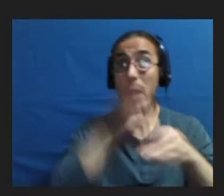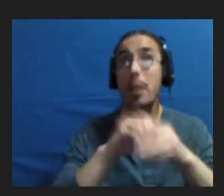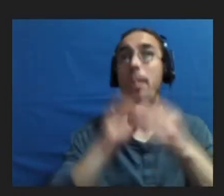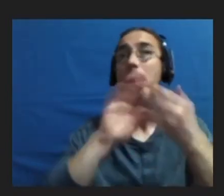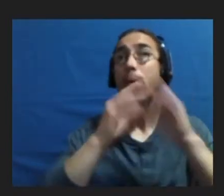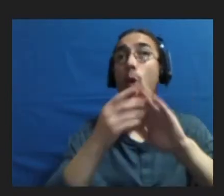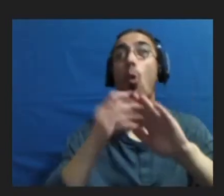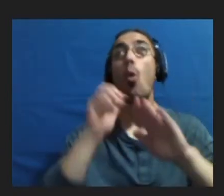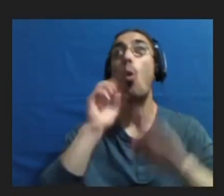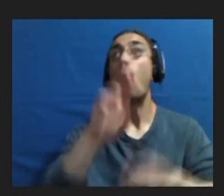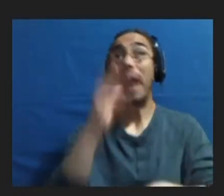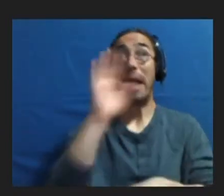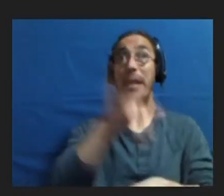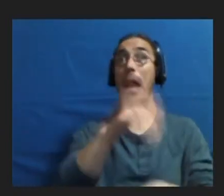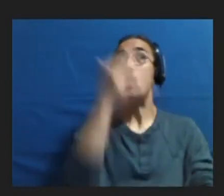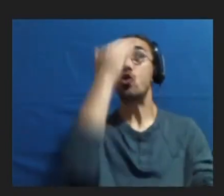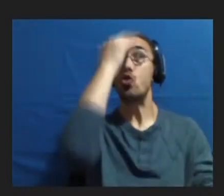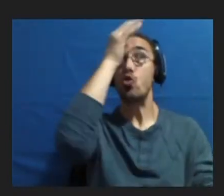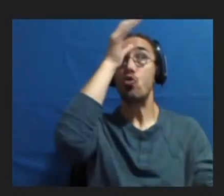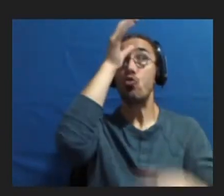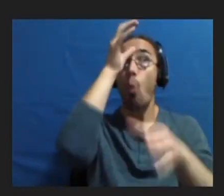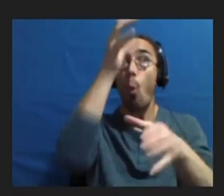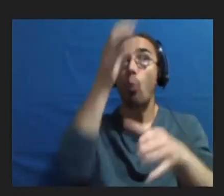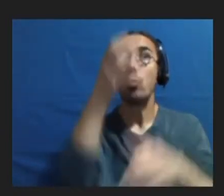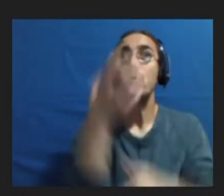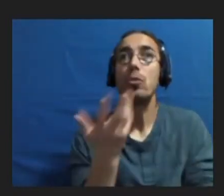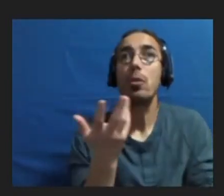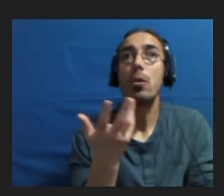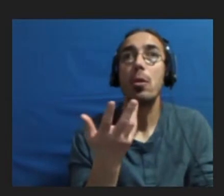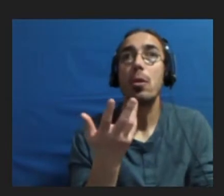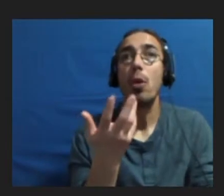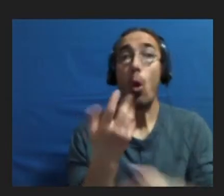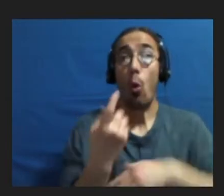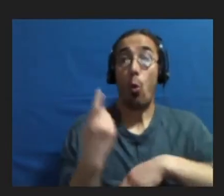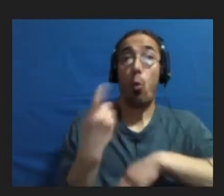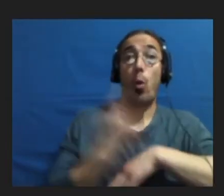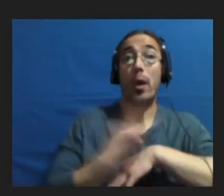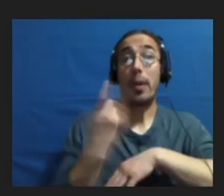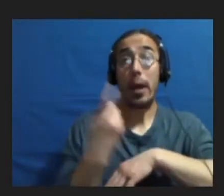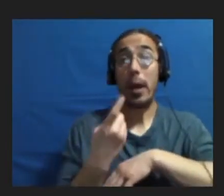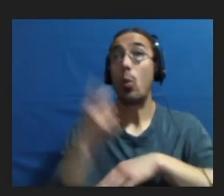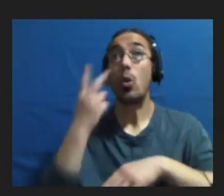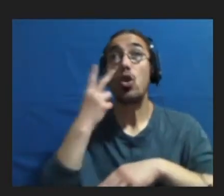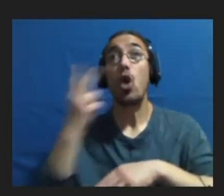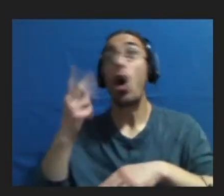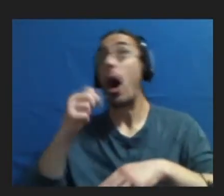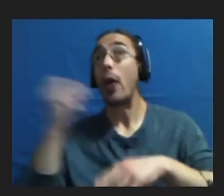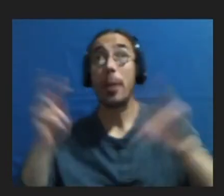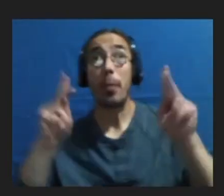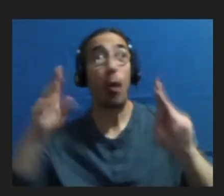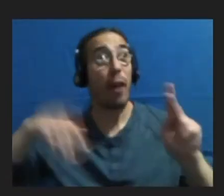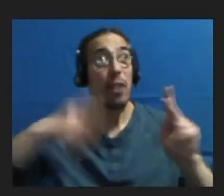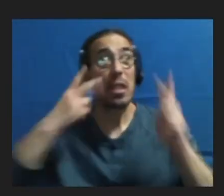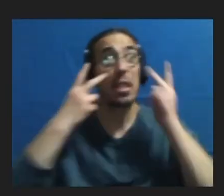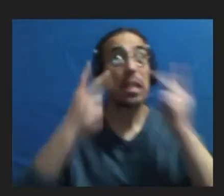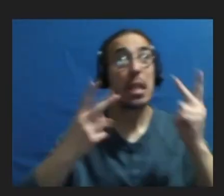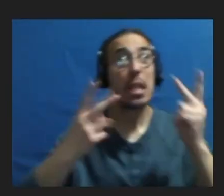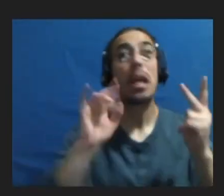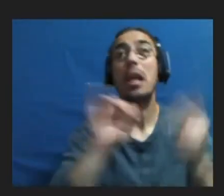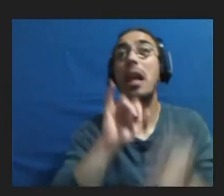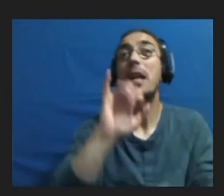it took us one day to see all these things that all these other people hadn't seen, like